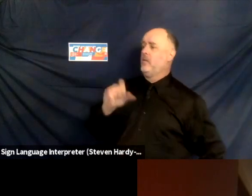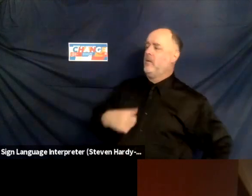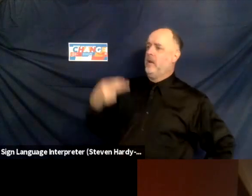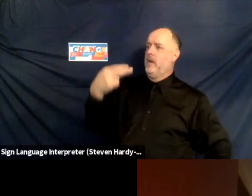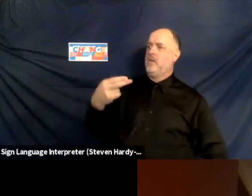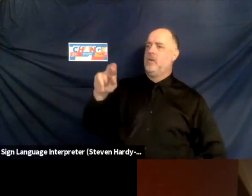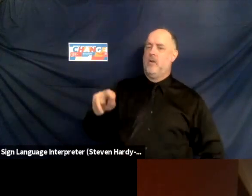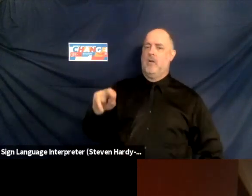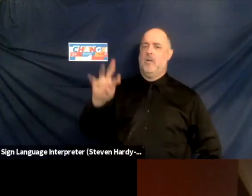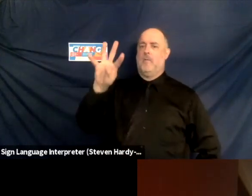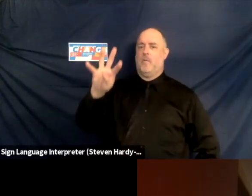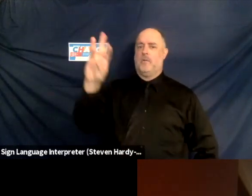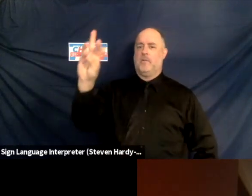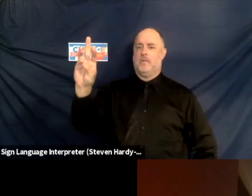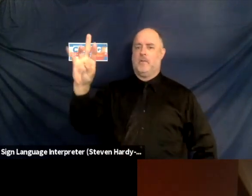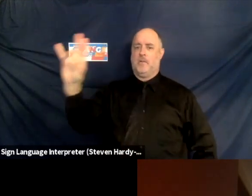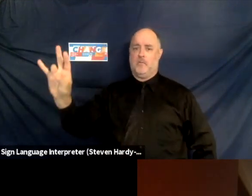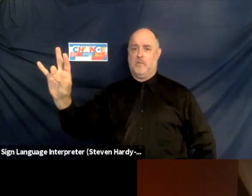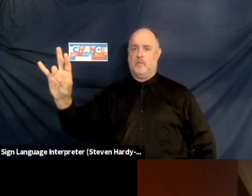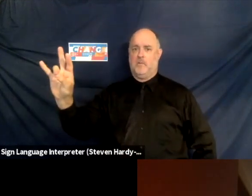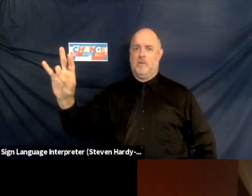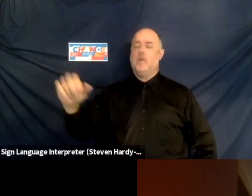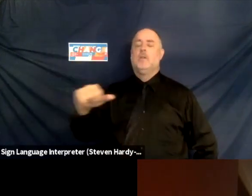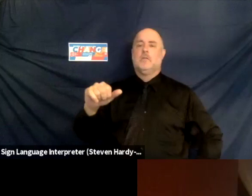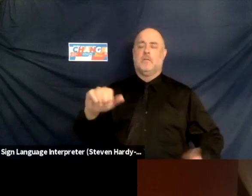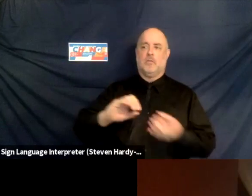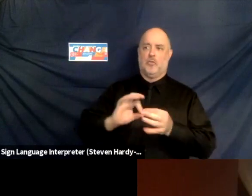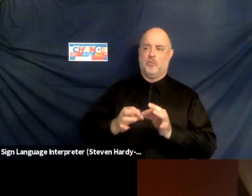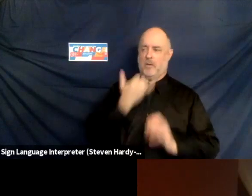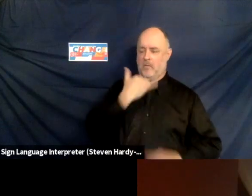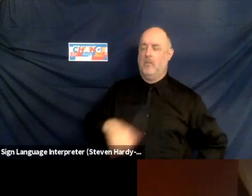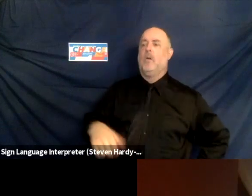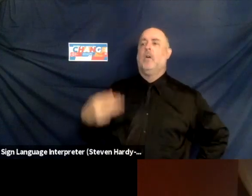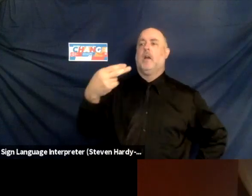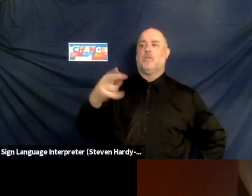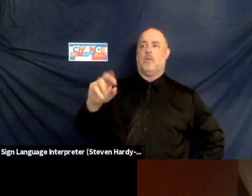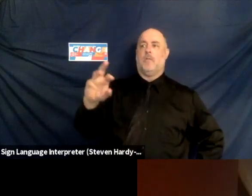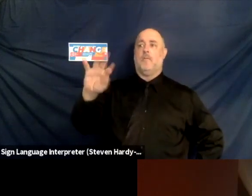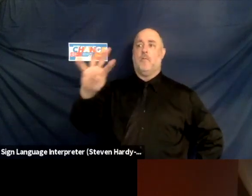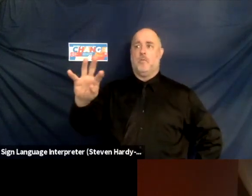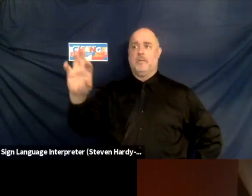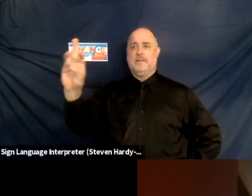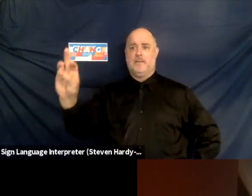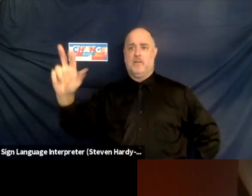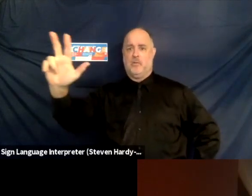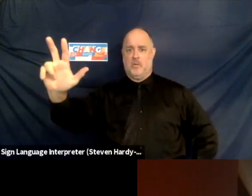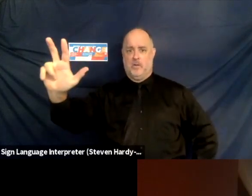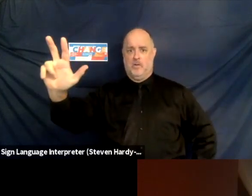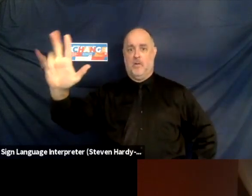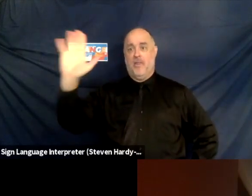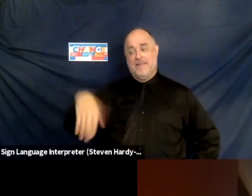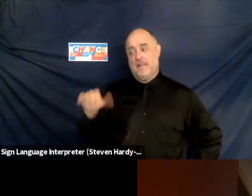been introduced. That's the Transportation Alternatives bill in the House that Mr. Espaillat